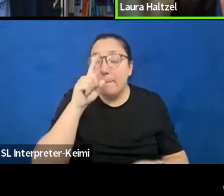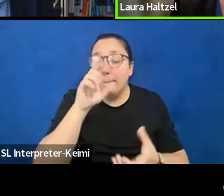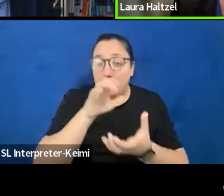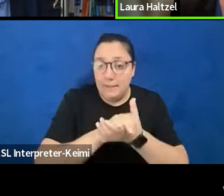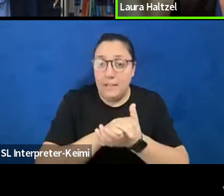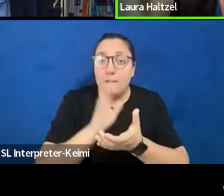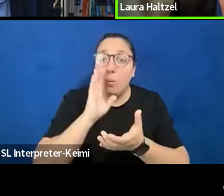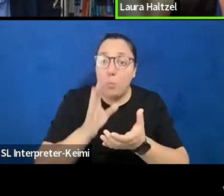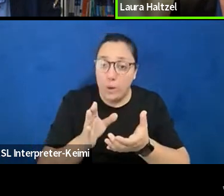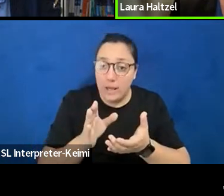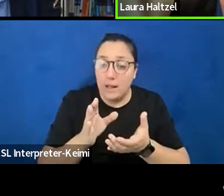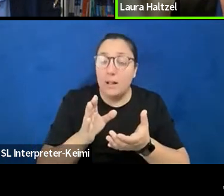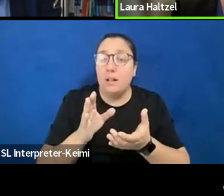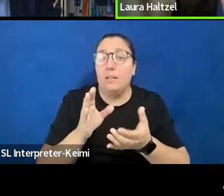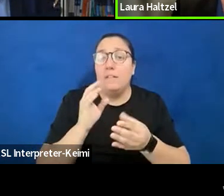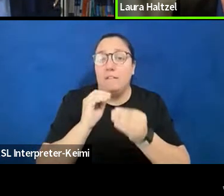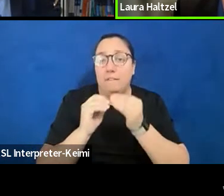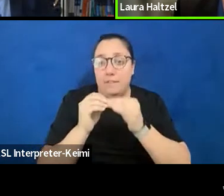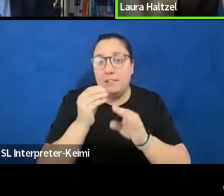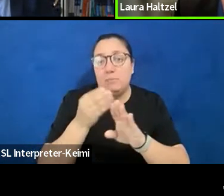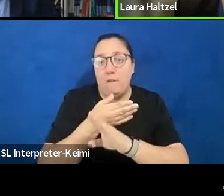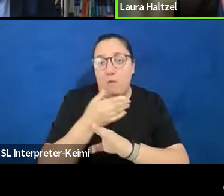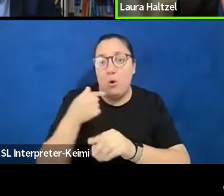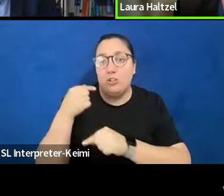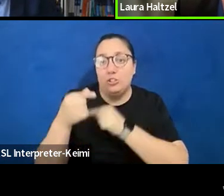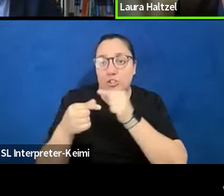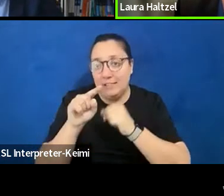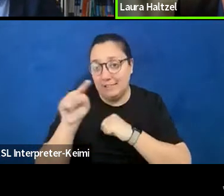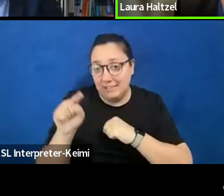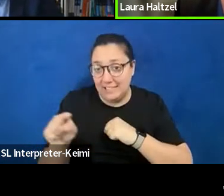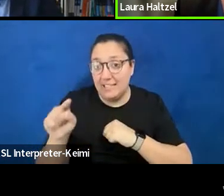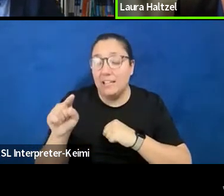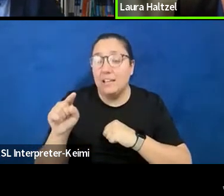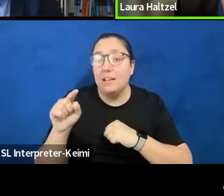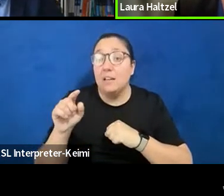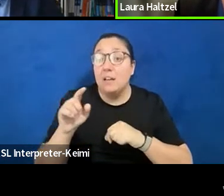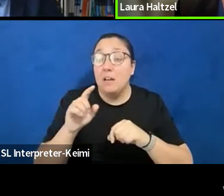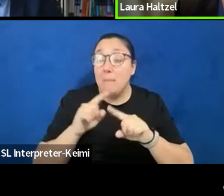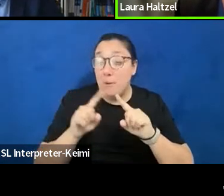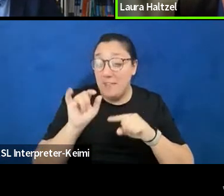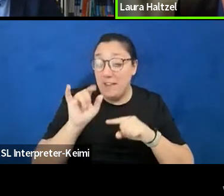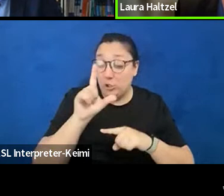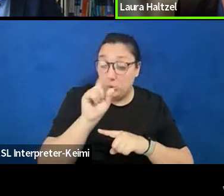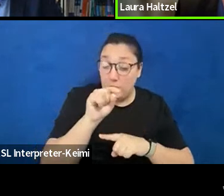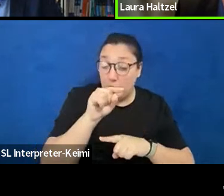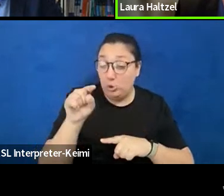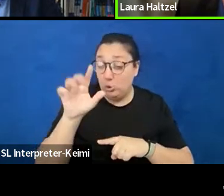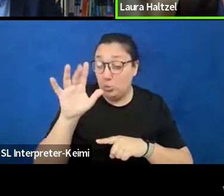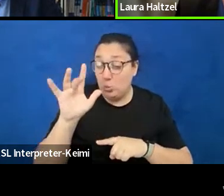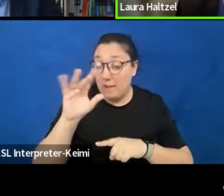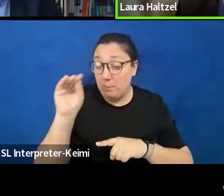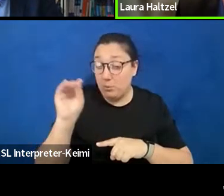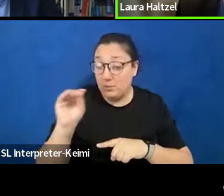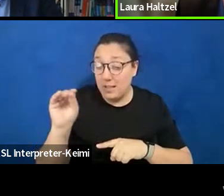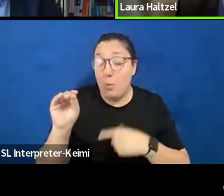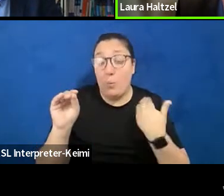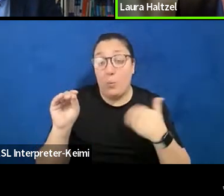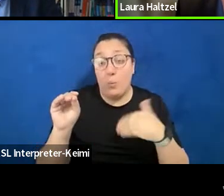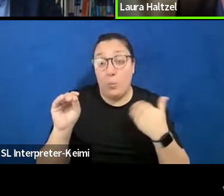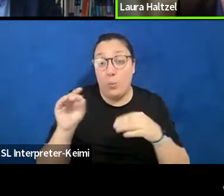Gen Z is looking at retirement. But how we fill that 20 to 25% gap is critically